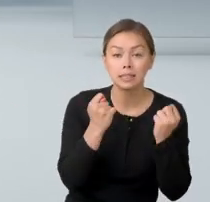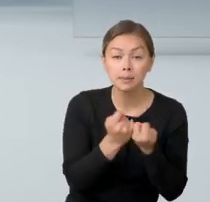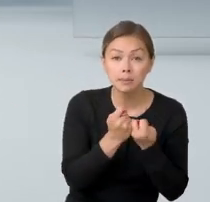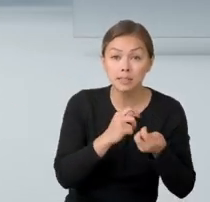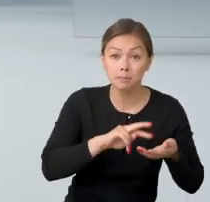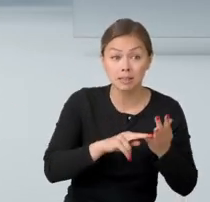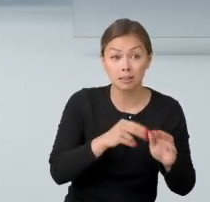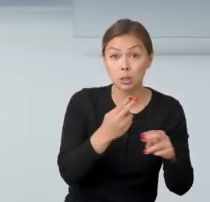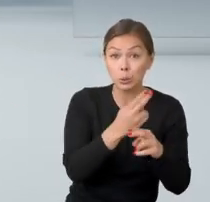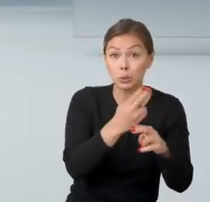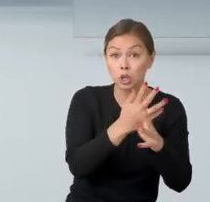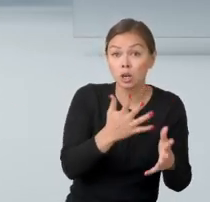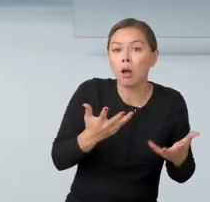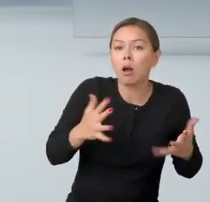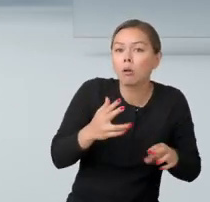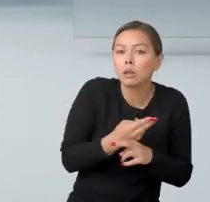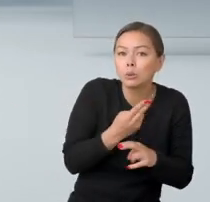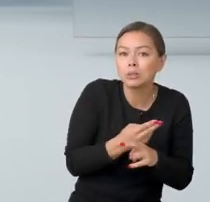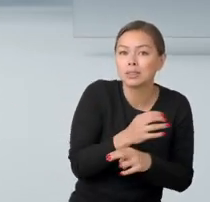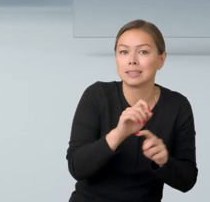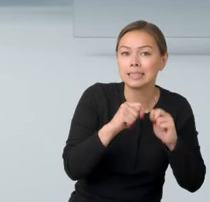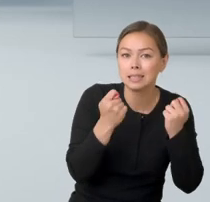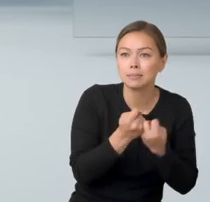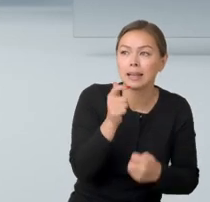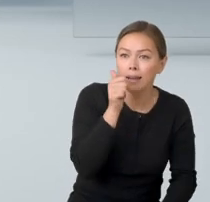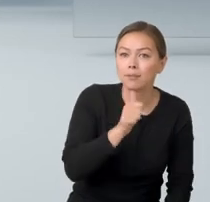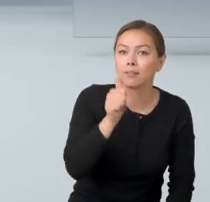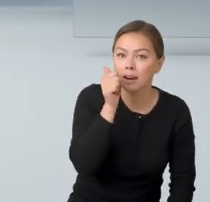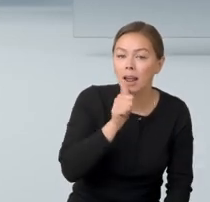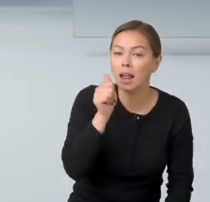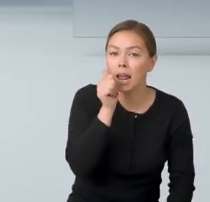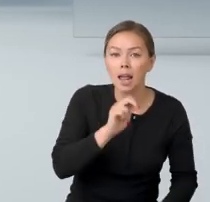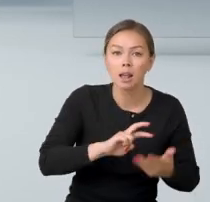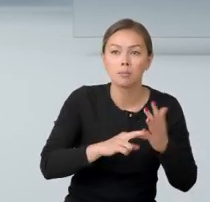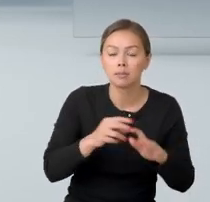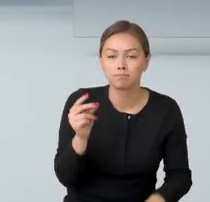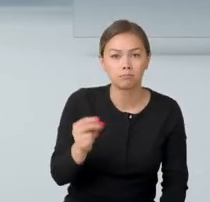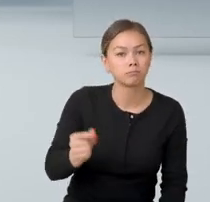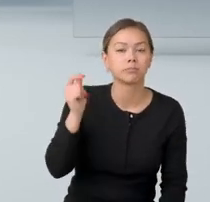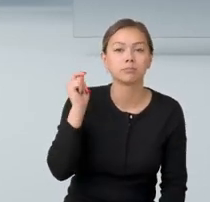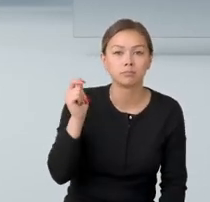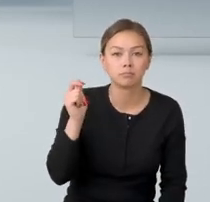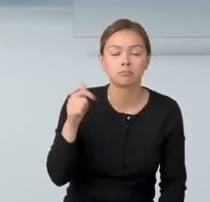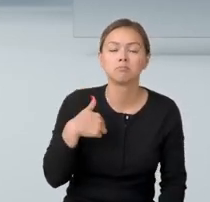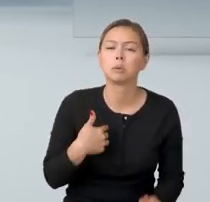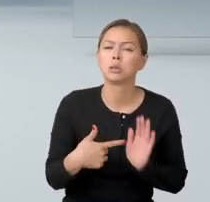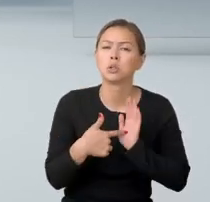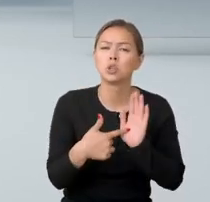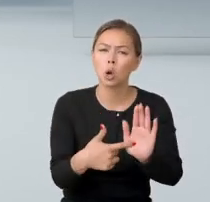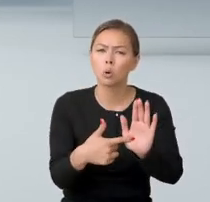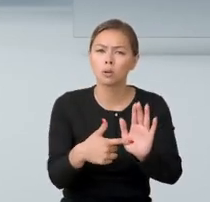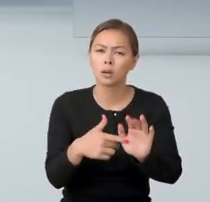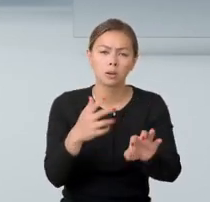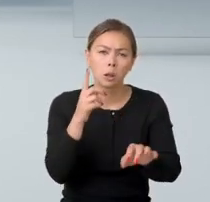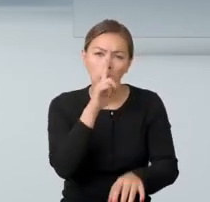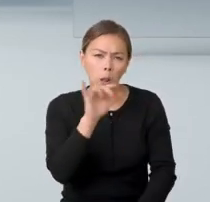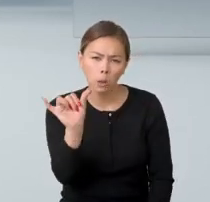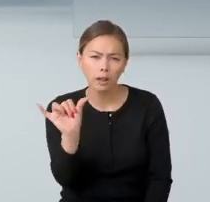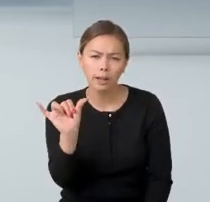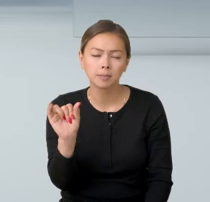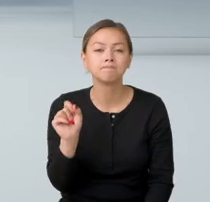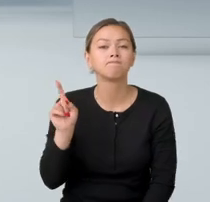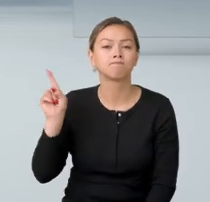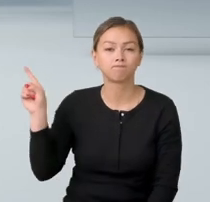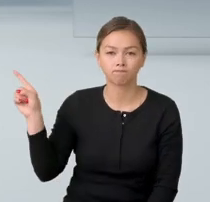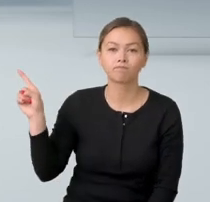teams that is an environment that the users already are using in the day by day let's see how it works